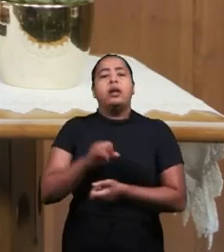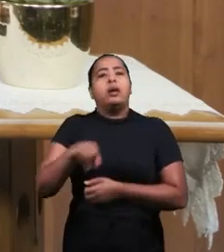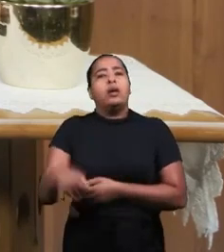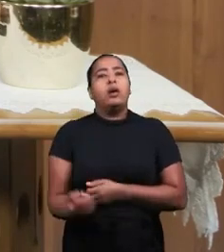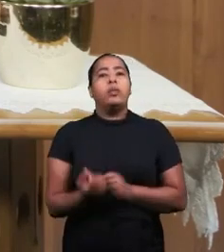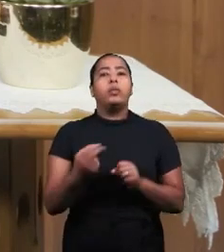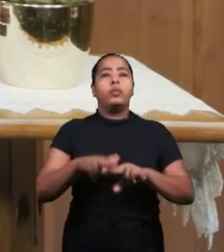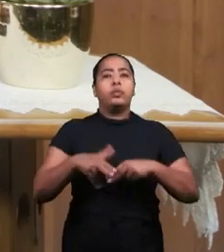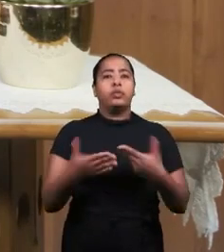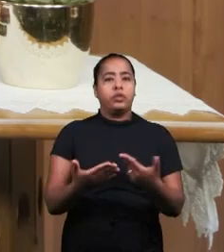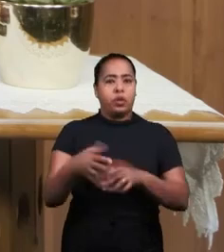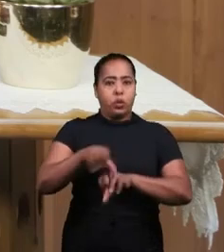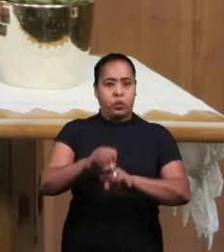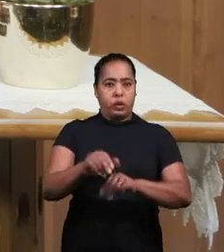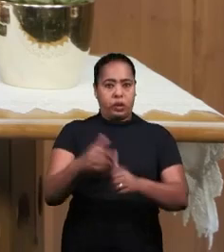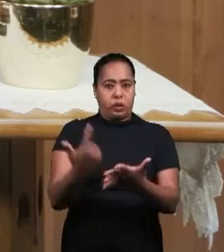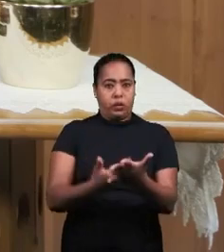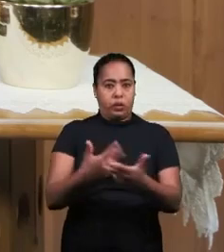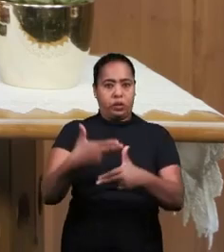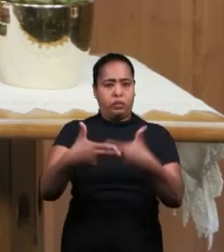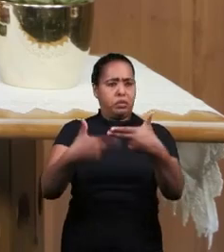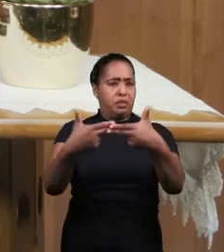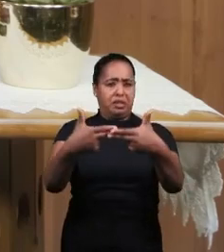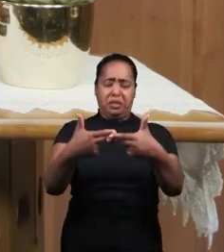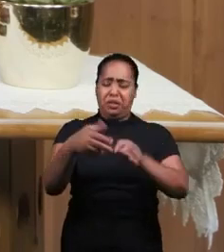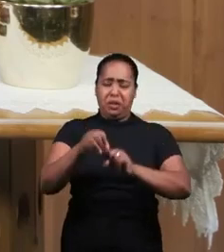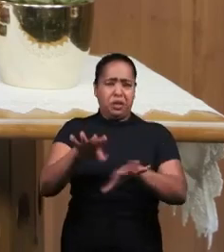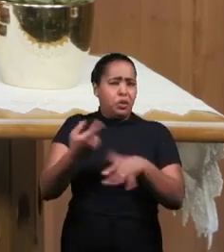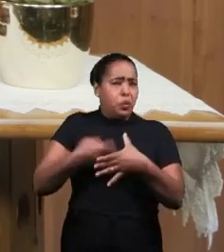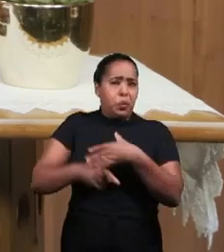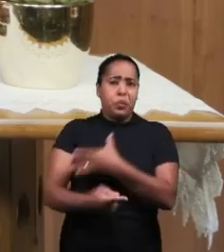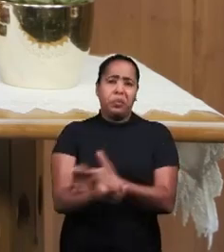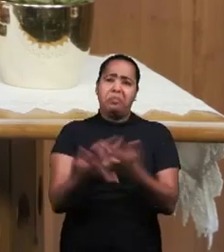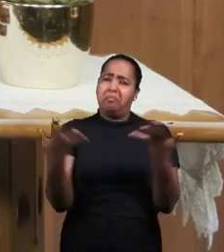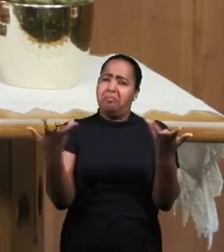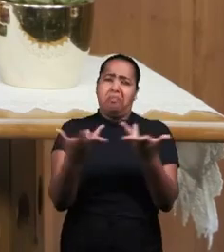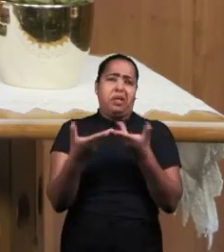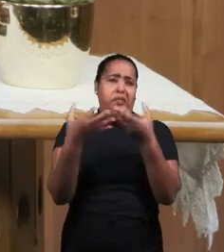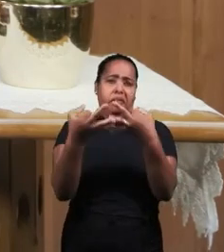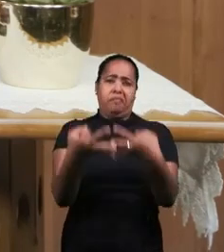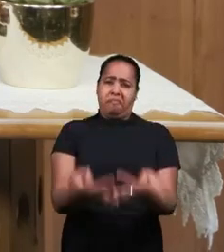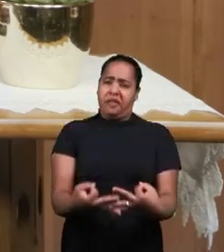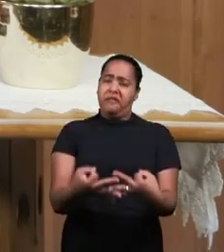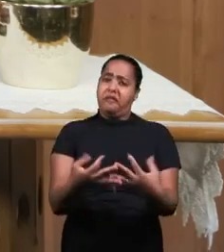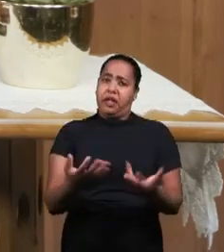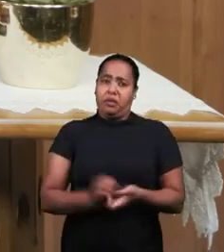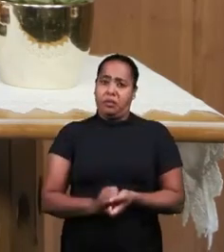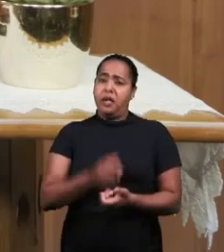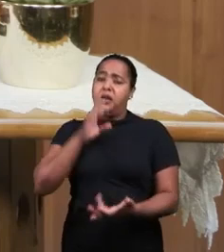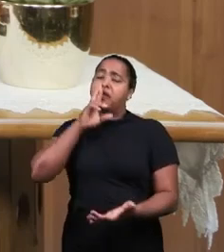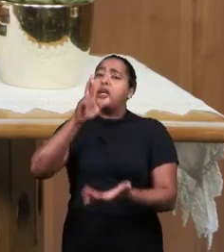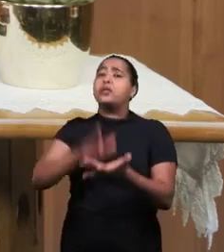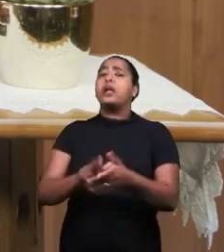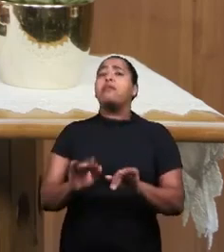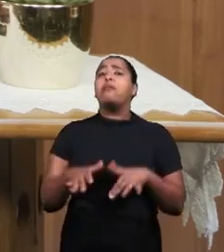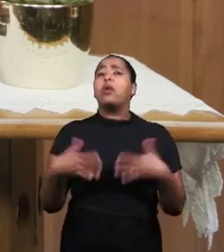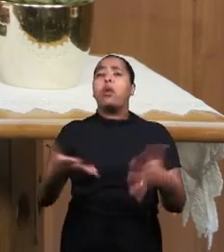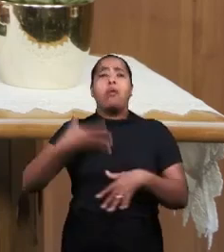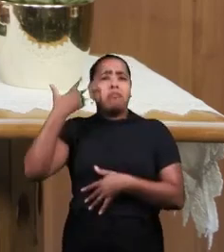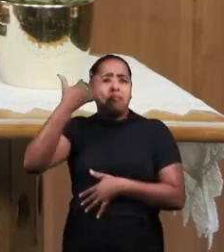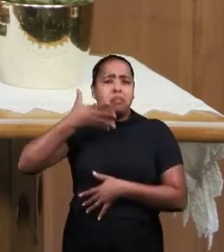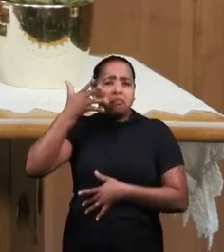the teaching of Nehemiah, the book of Nehemiah, it's a very profound and marvelous study that resulted in